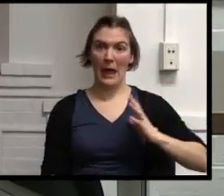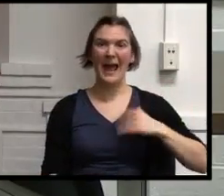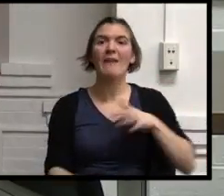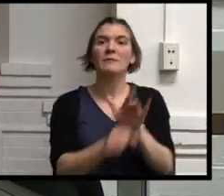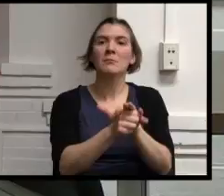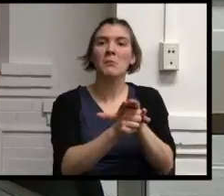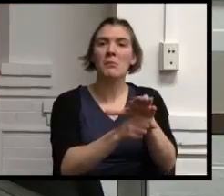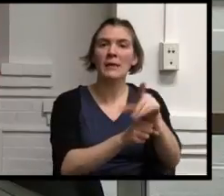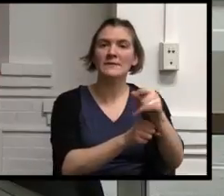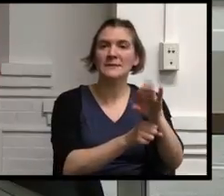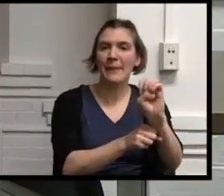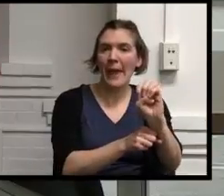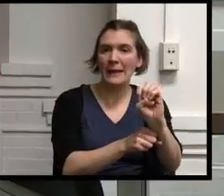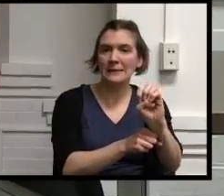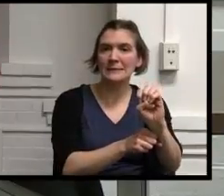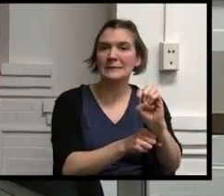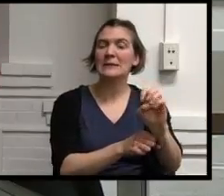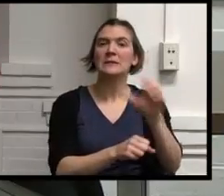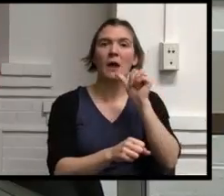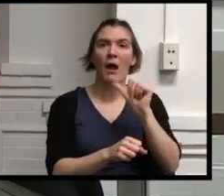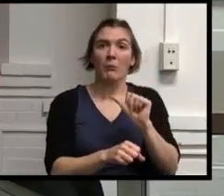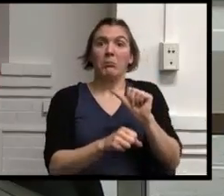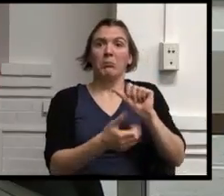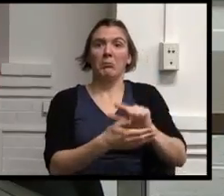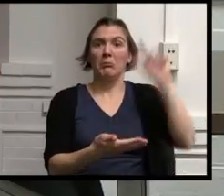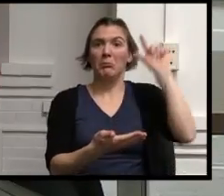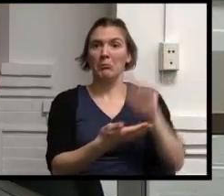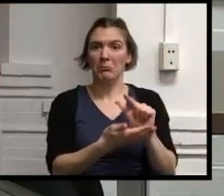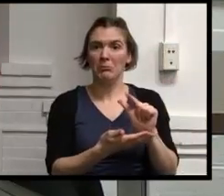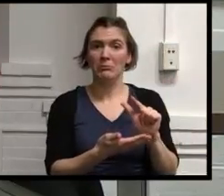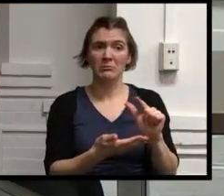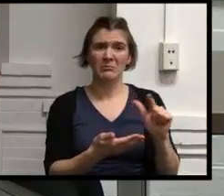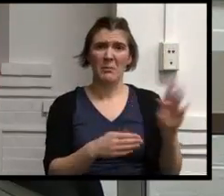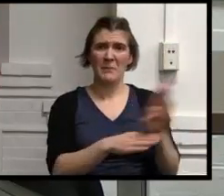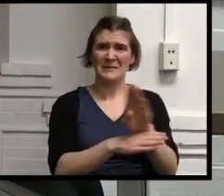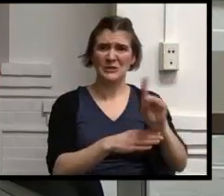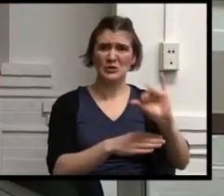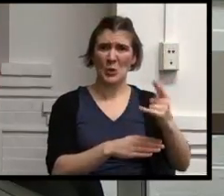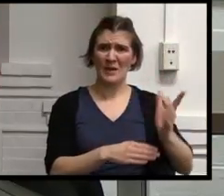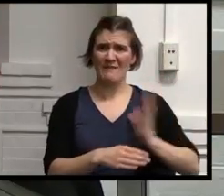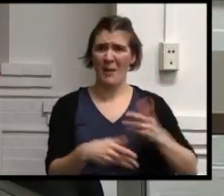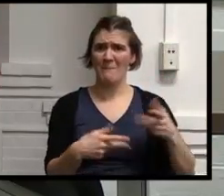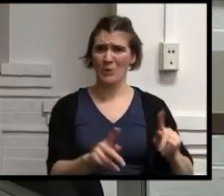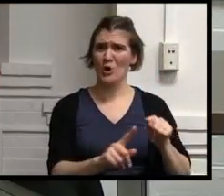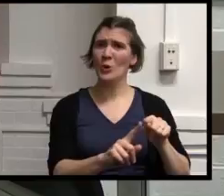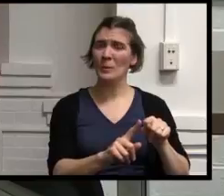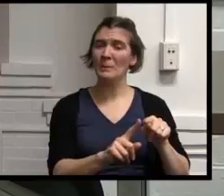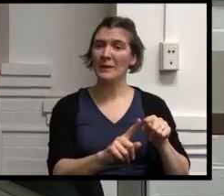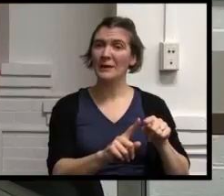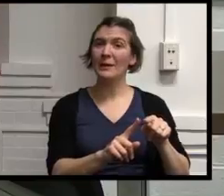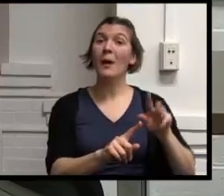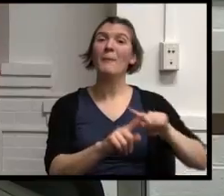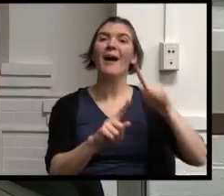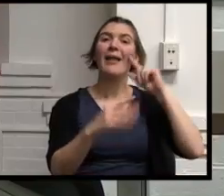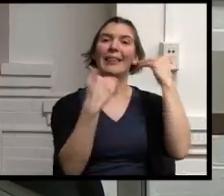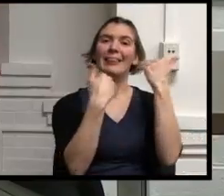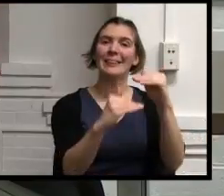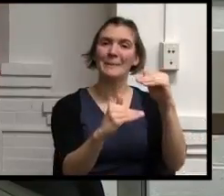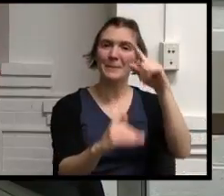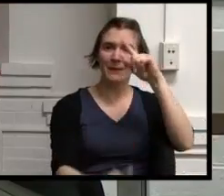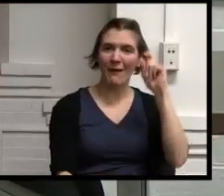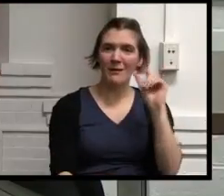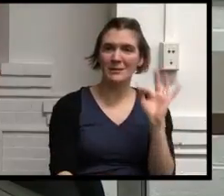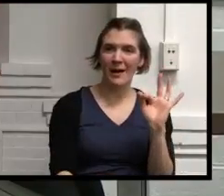Right. that would apply in the industrial zoning district. We're constrained because